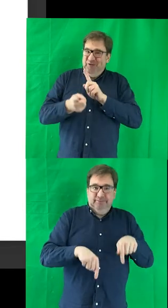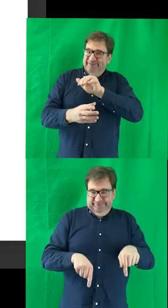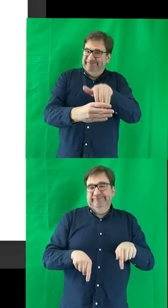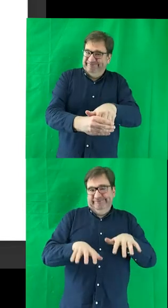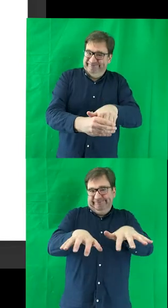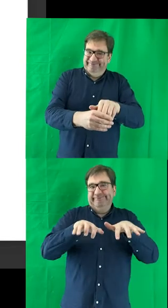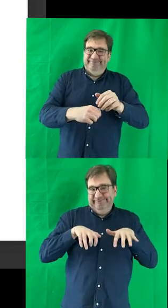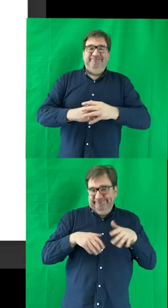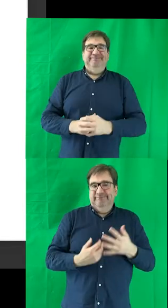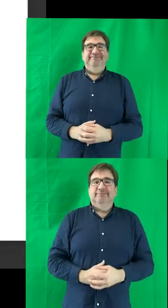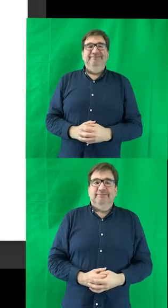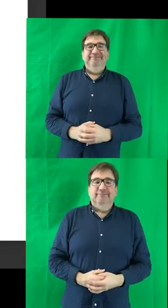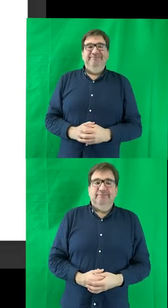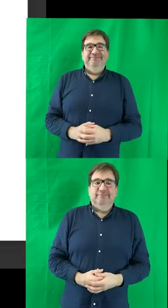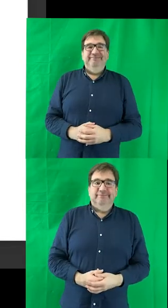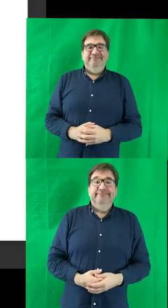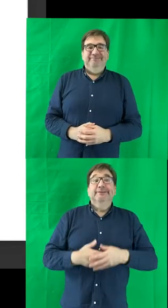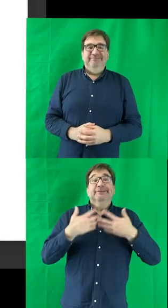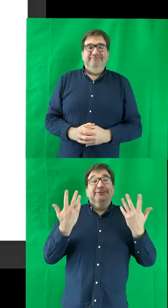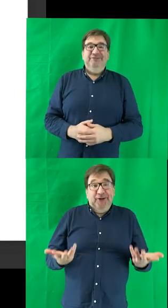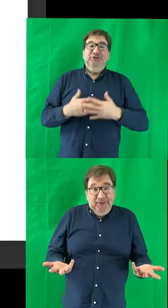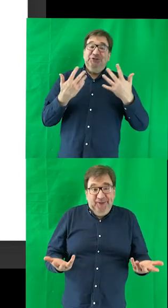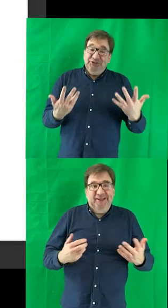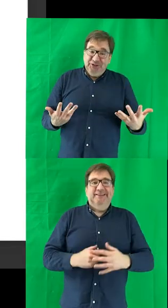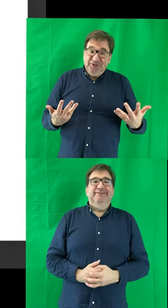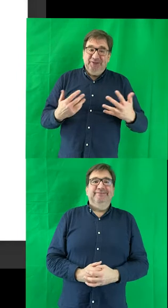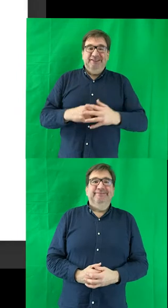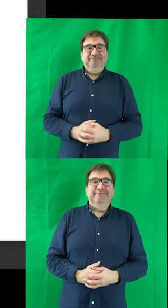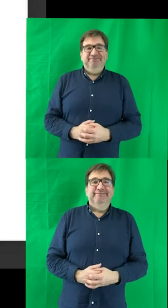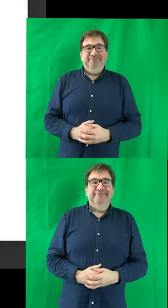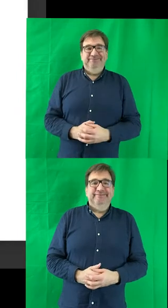this conference is a part of. And so